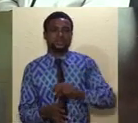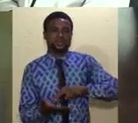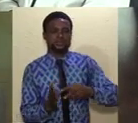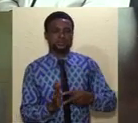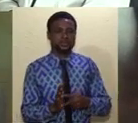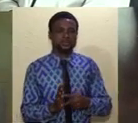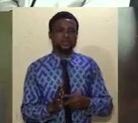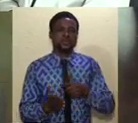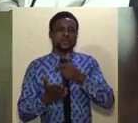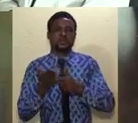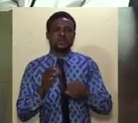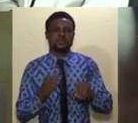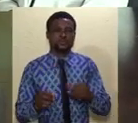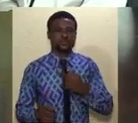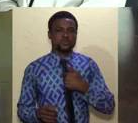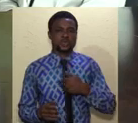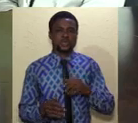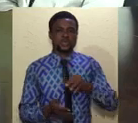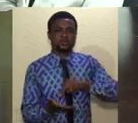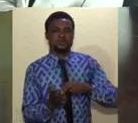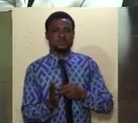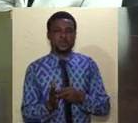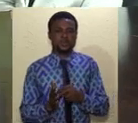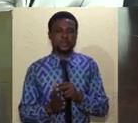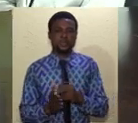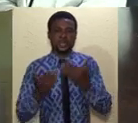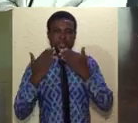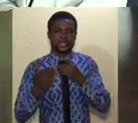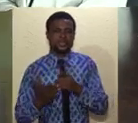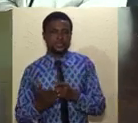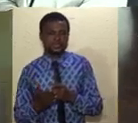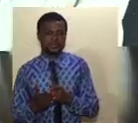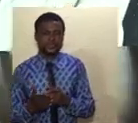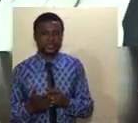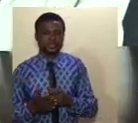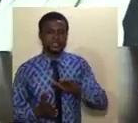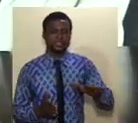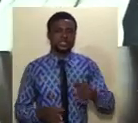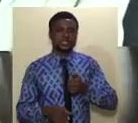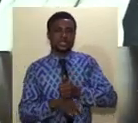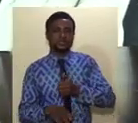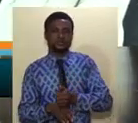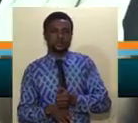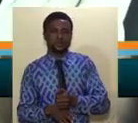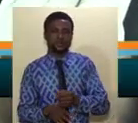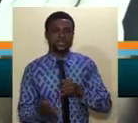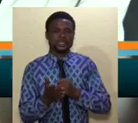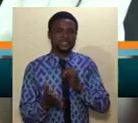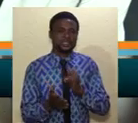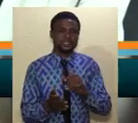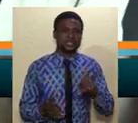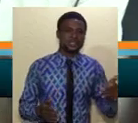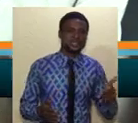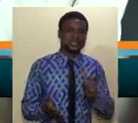what exactly do we mean by that. So thank you once again for having me. You're welcome. So child abuse is basically anything that